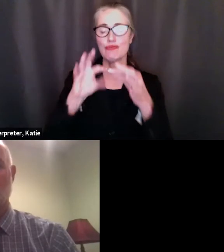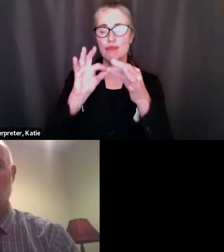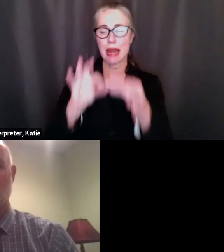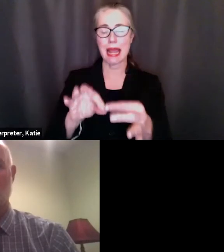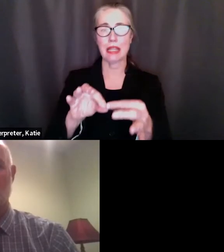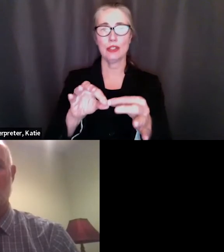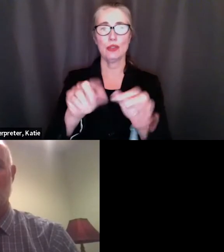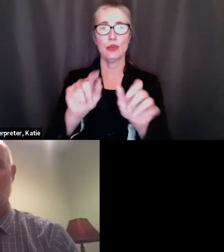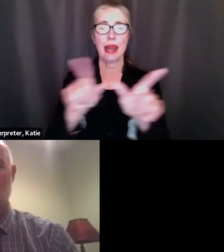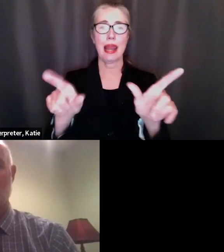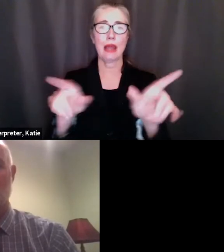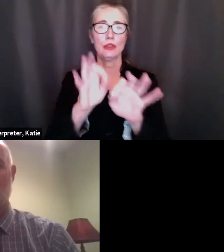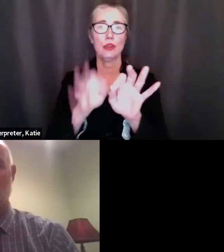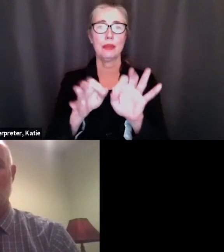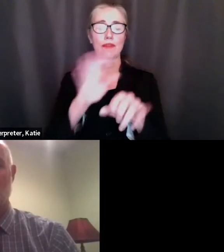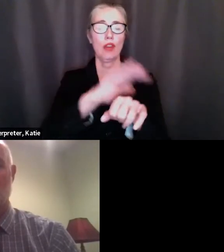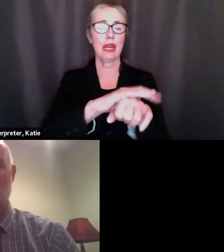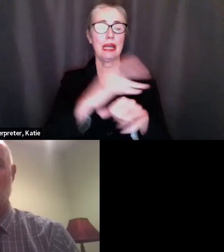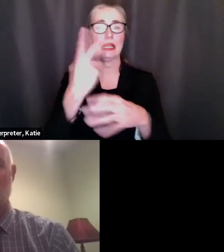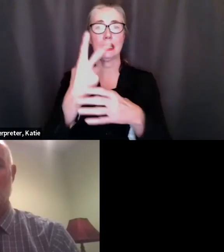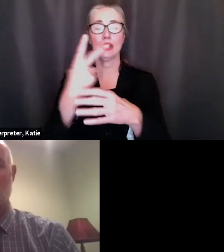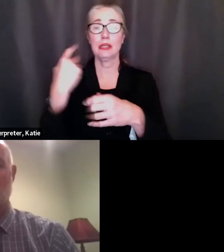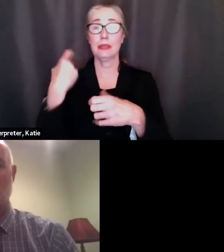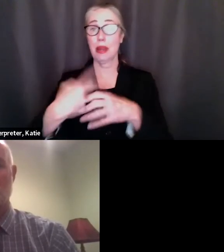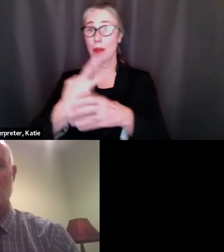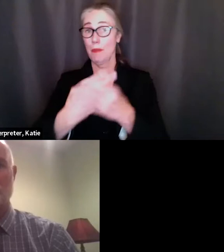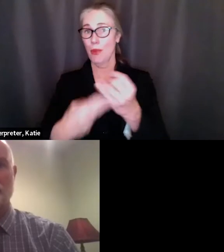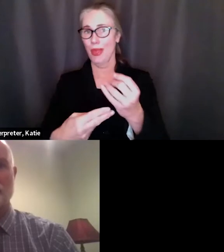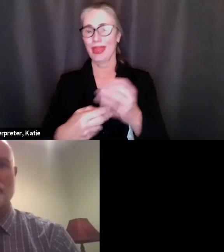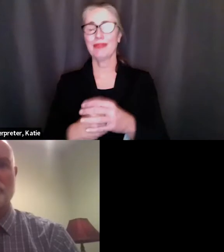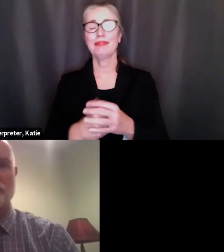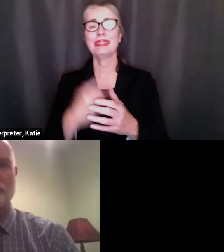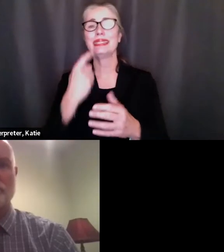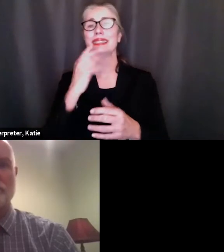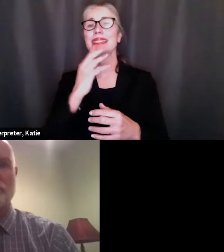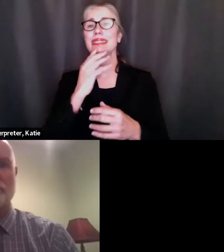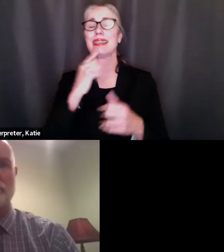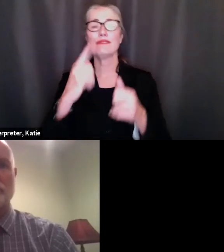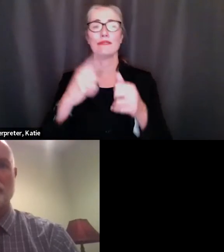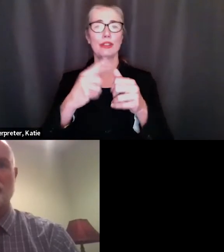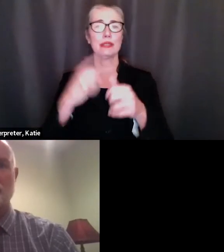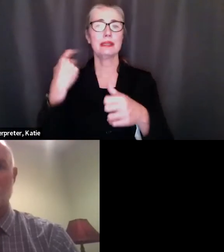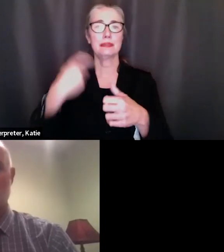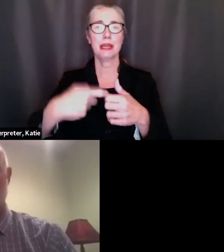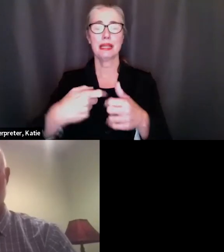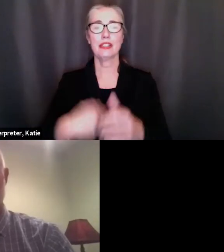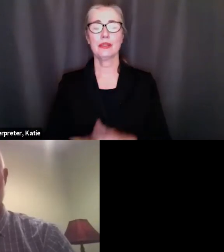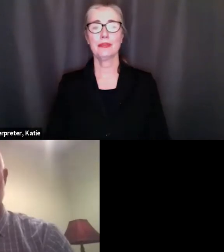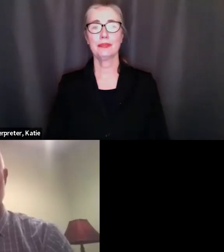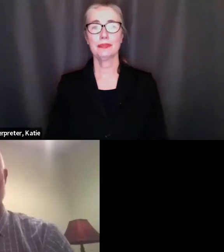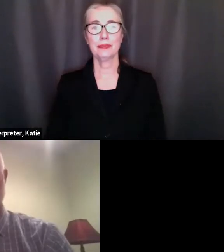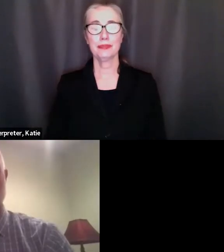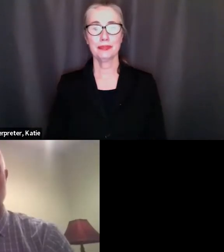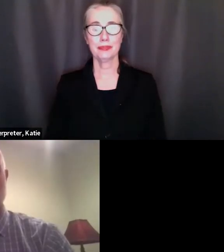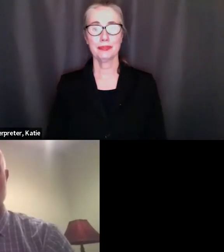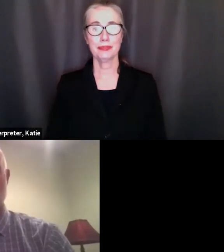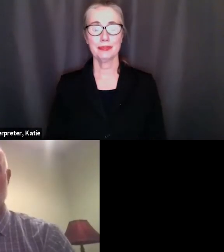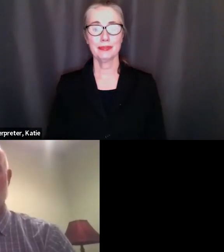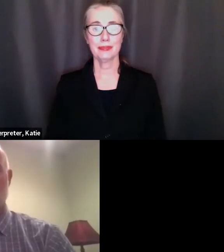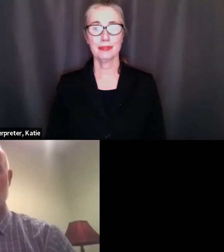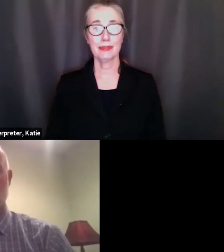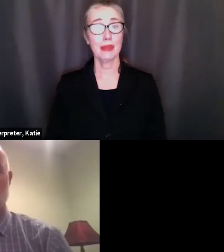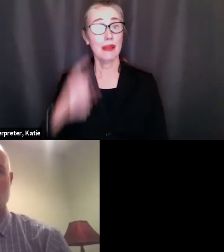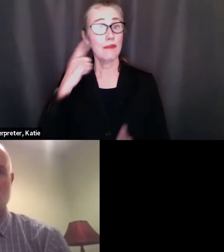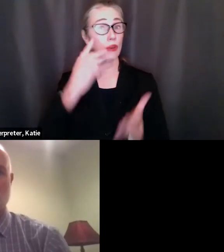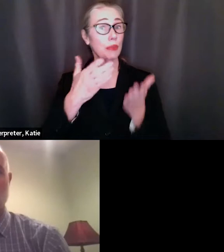interpretation in english and spanish when i started interpretation in english in espanol in order to